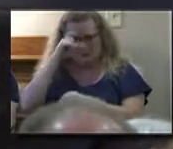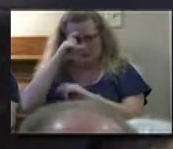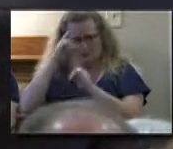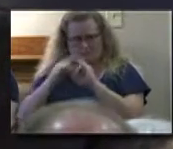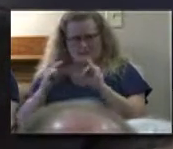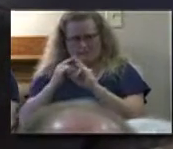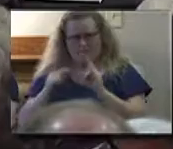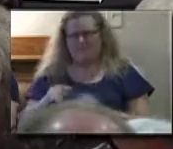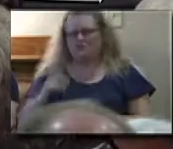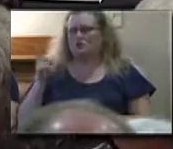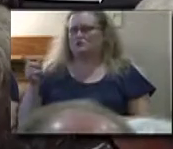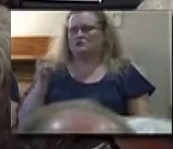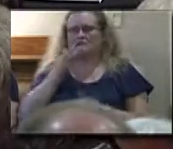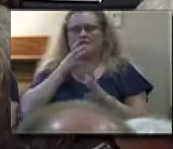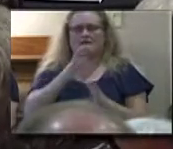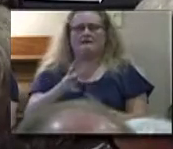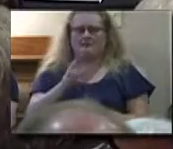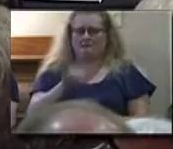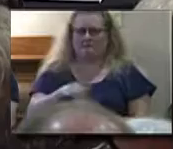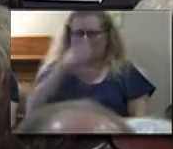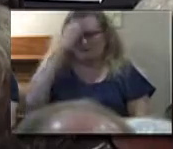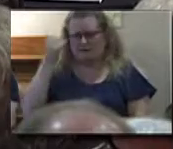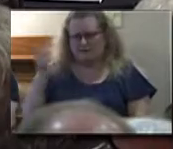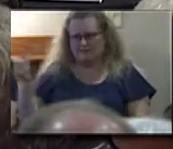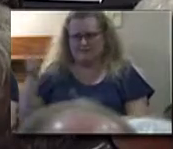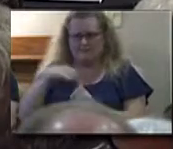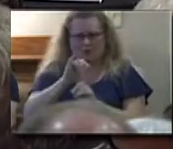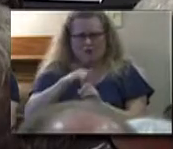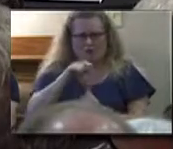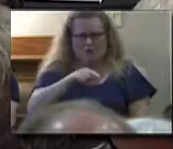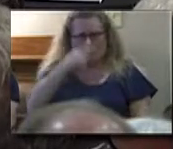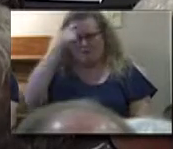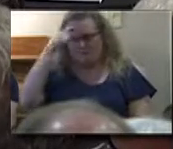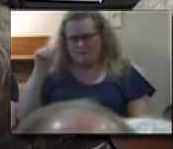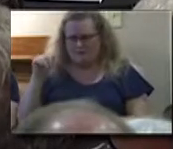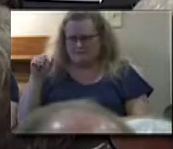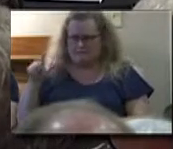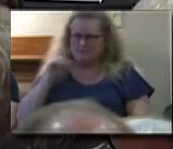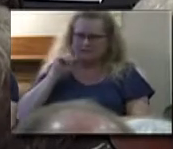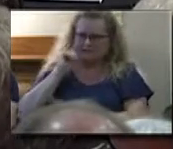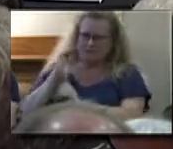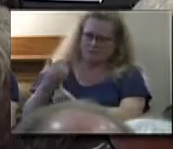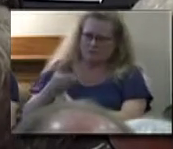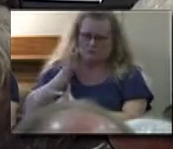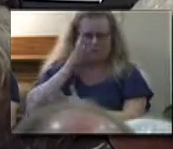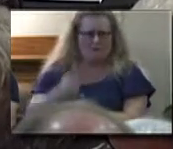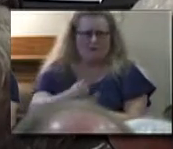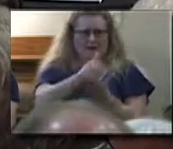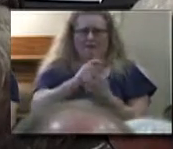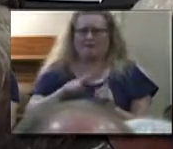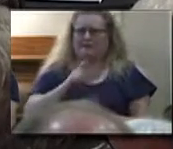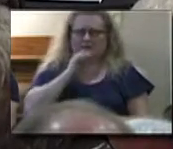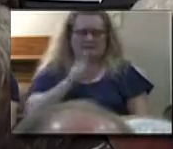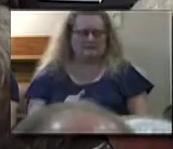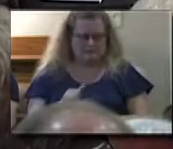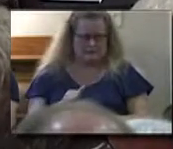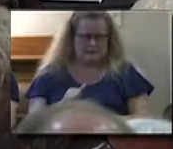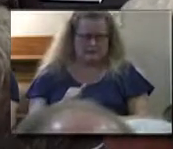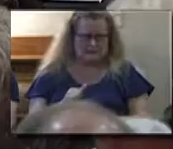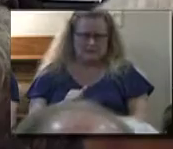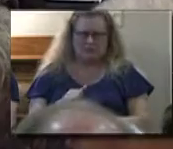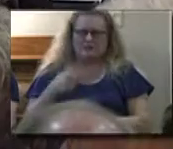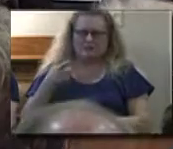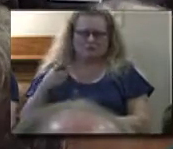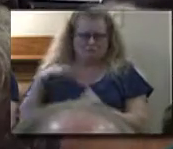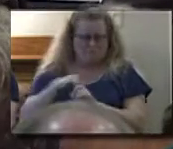it. The boys and girls bullied her. You know, we thought ASL and deaf culture would save her, but it really didn't in the beginning. She